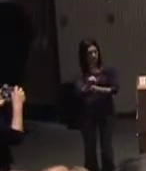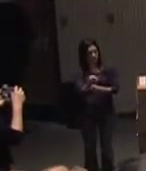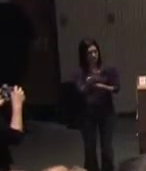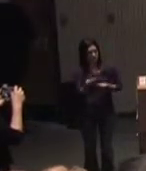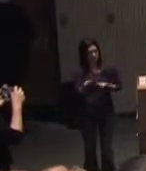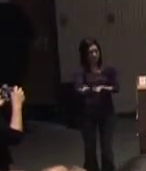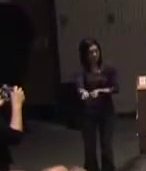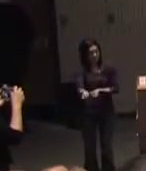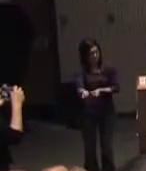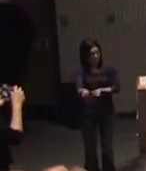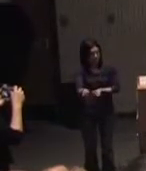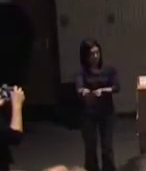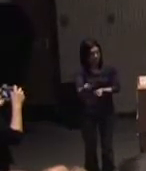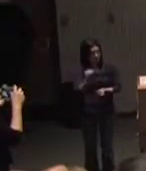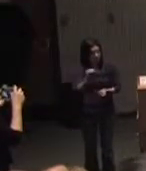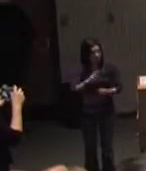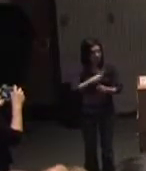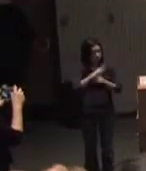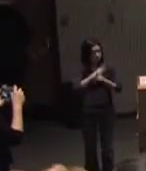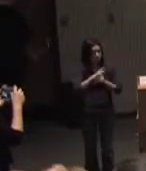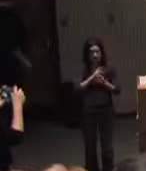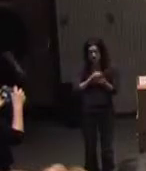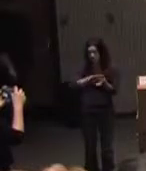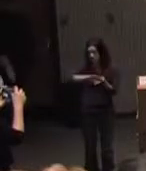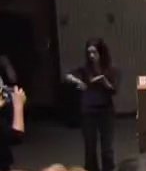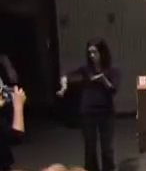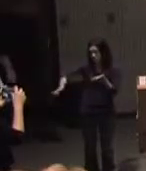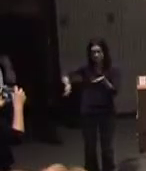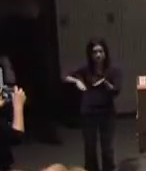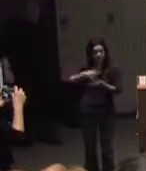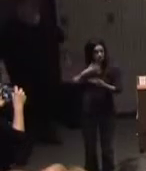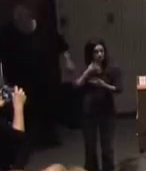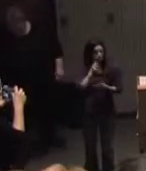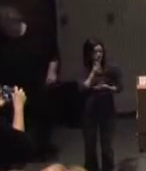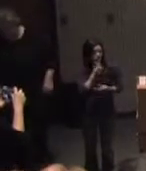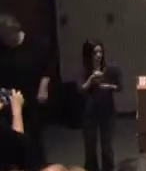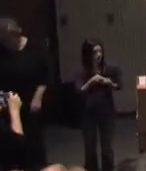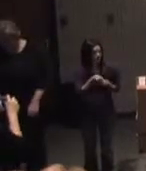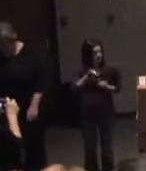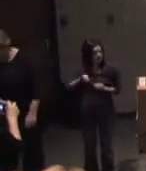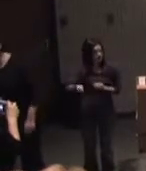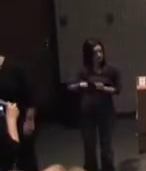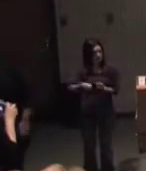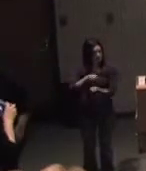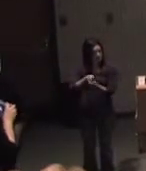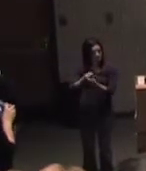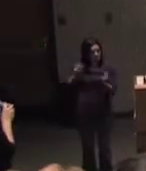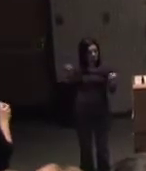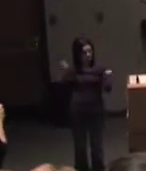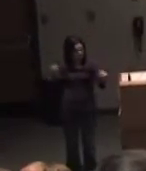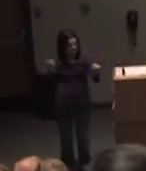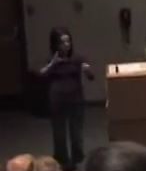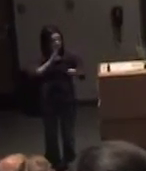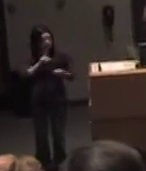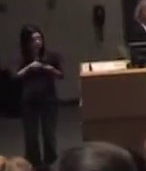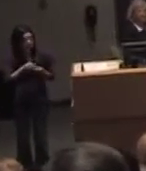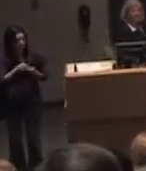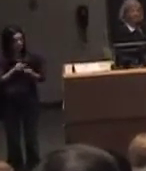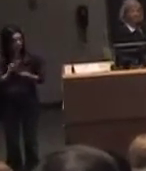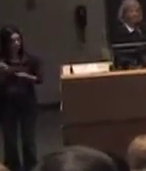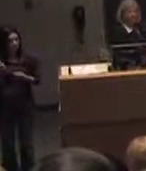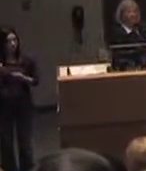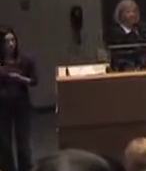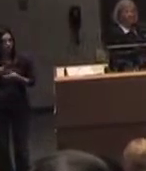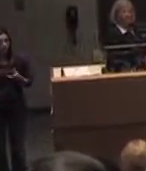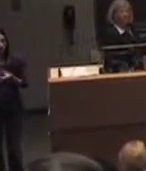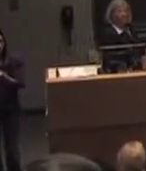defense discretionary spending. And that means that defense is off the table and non-discretionary materials are only off the table as well.